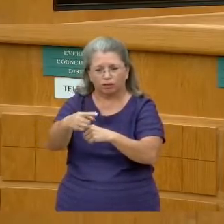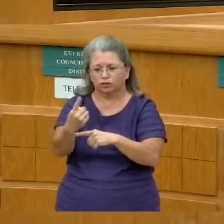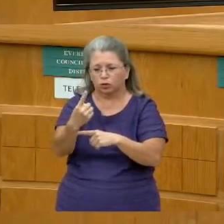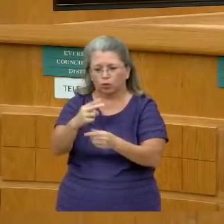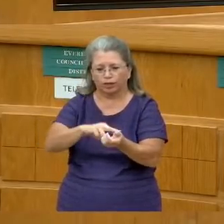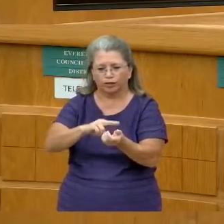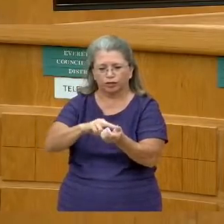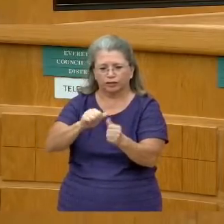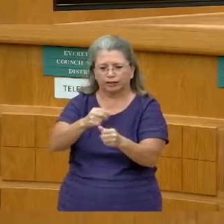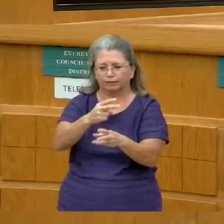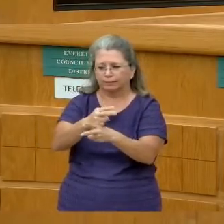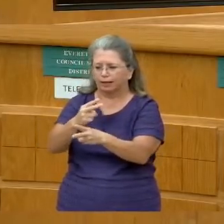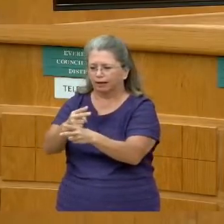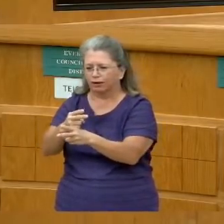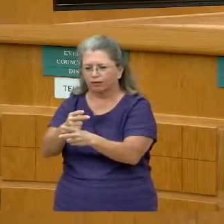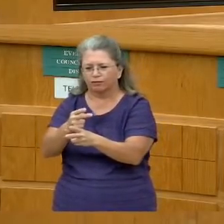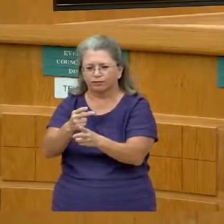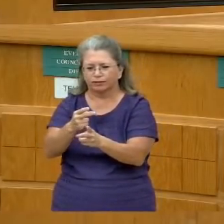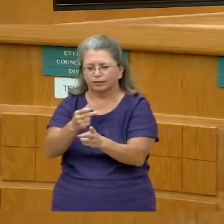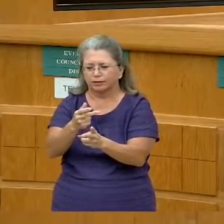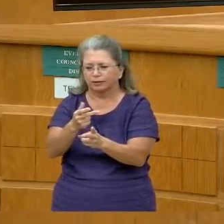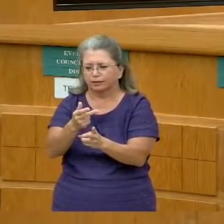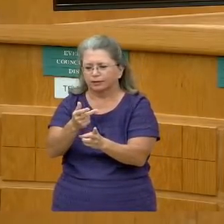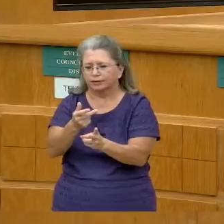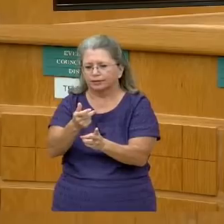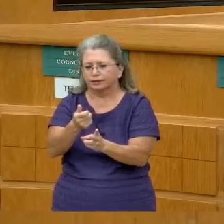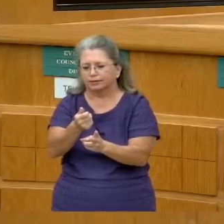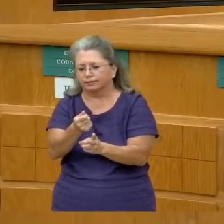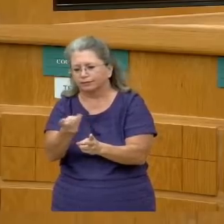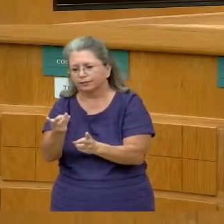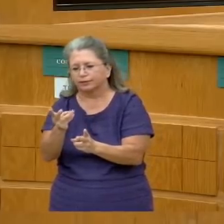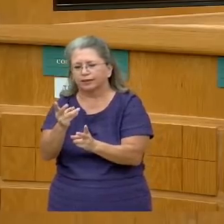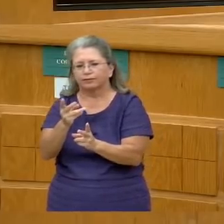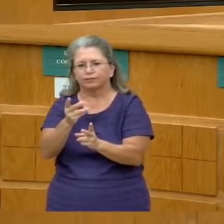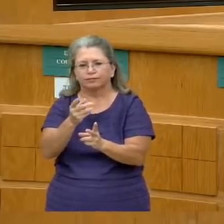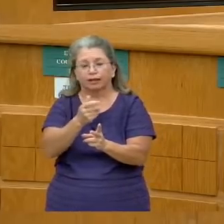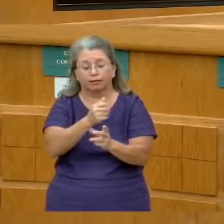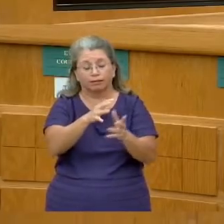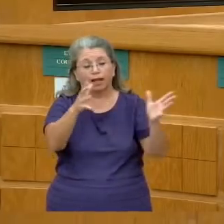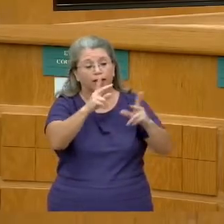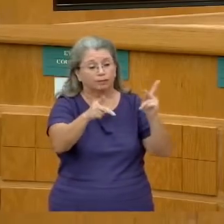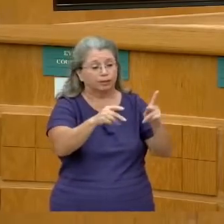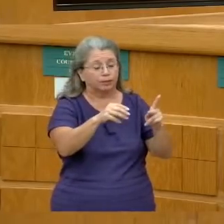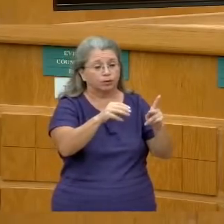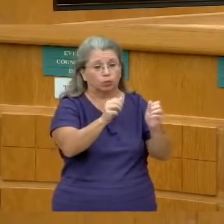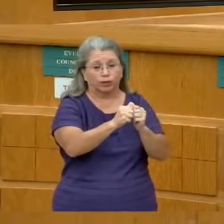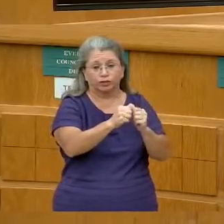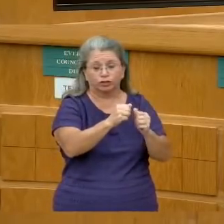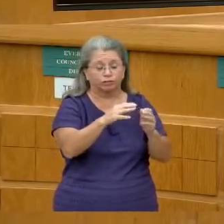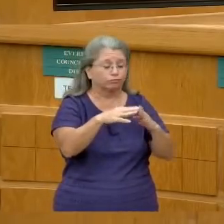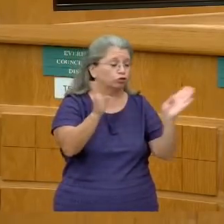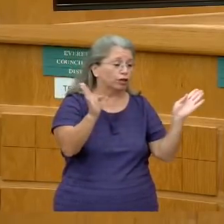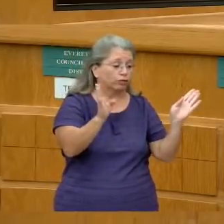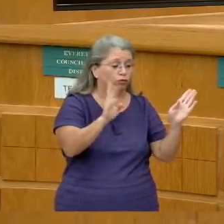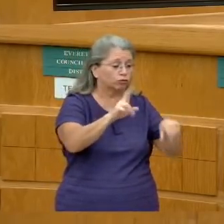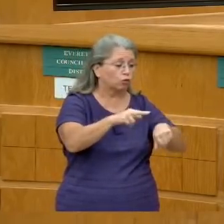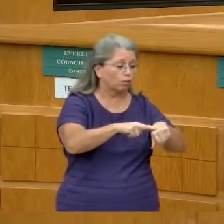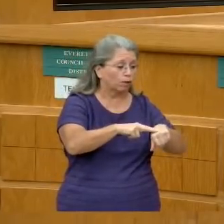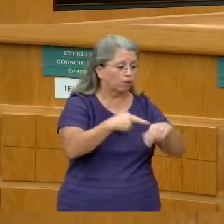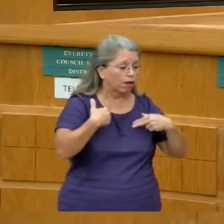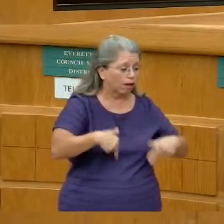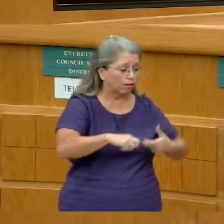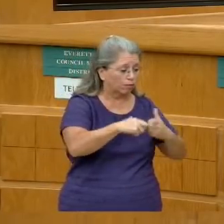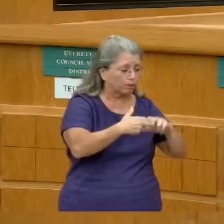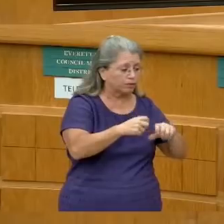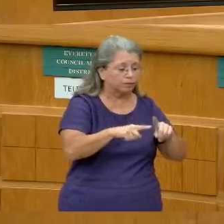know how many, but one nurse can take care of a lot of persons under general health issues, right? But a COVID patient takes a lot more